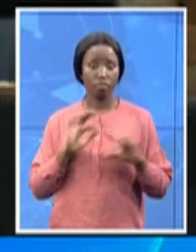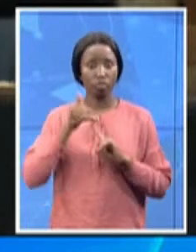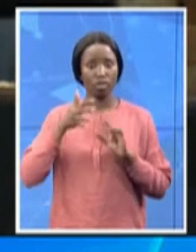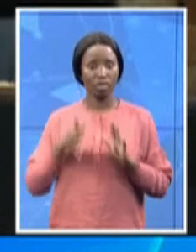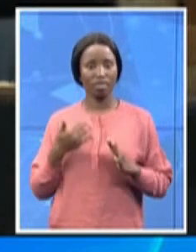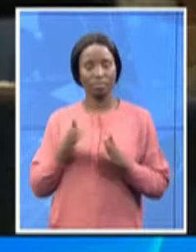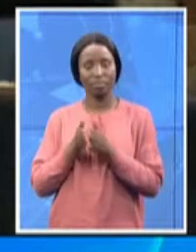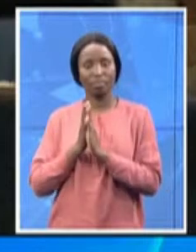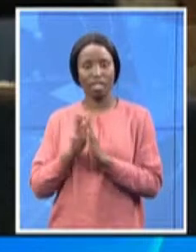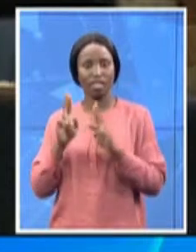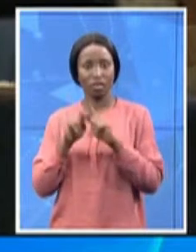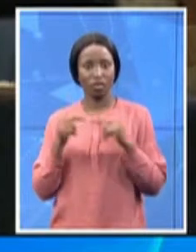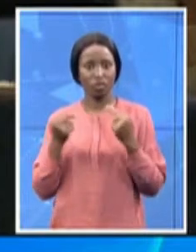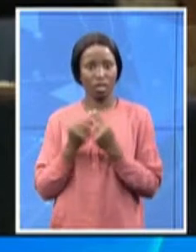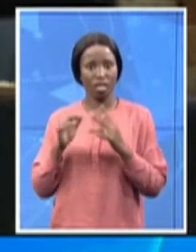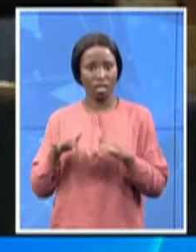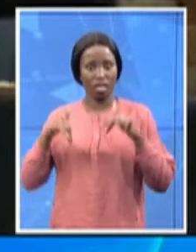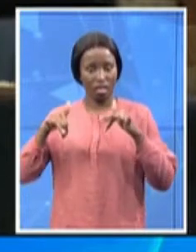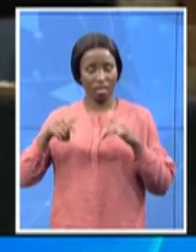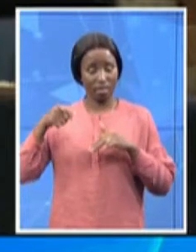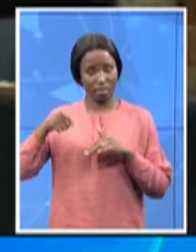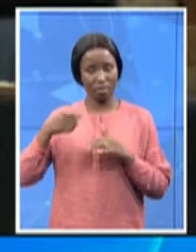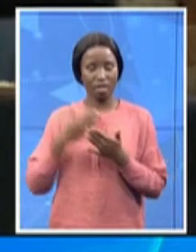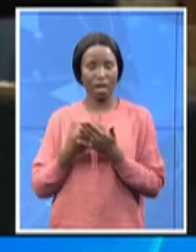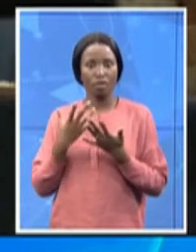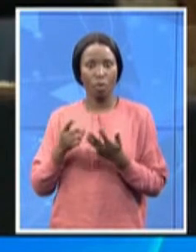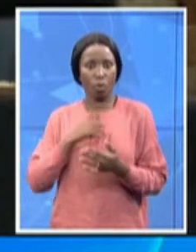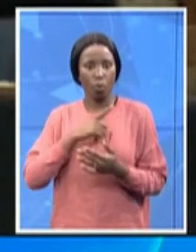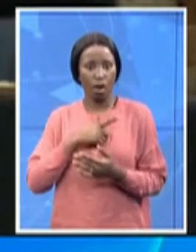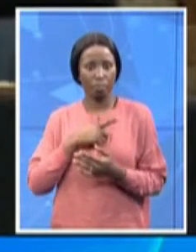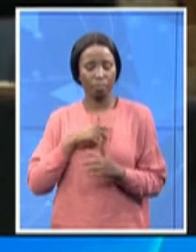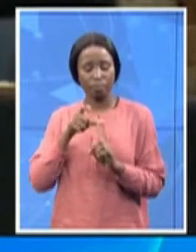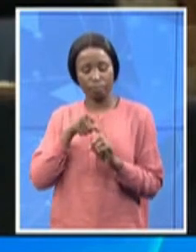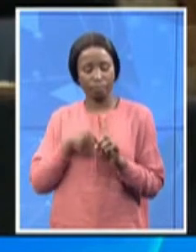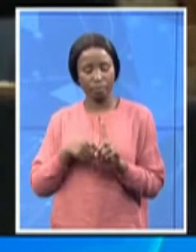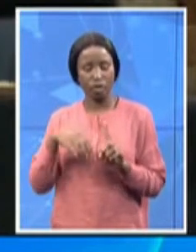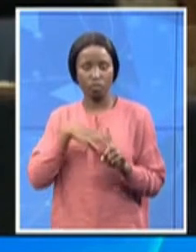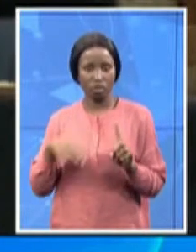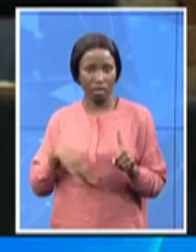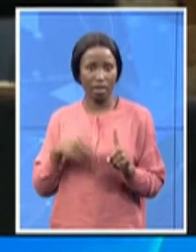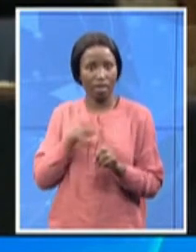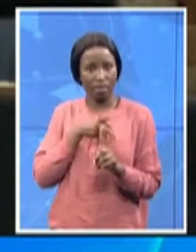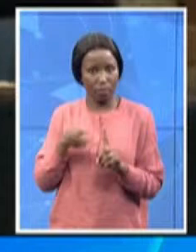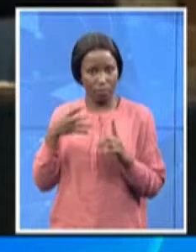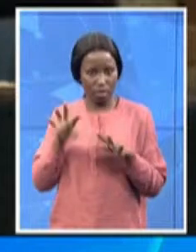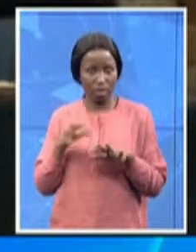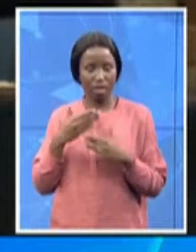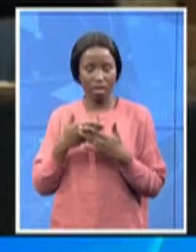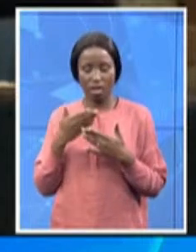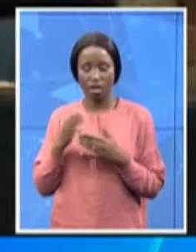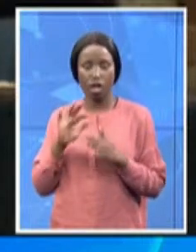violation of it to the Joint Committee on Ethics in the Assembly.